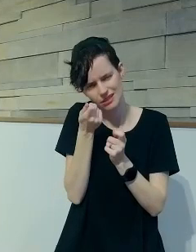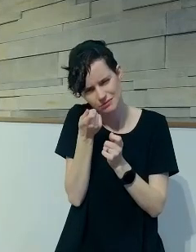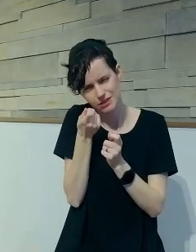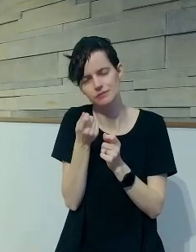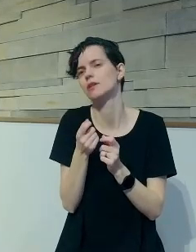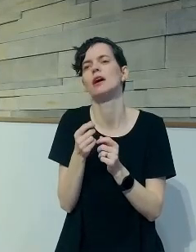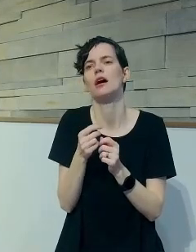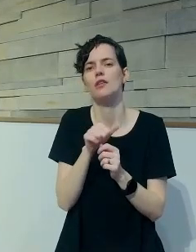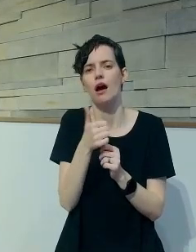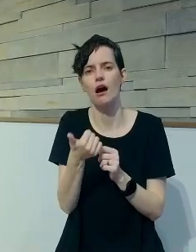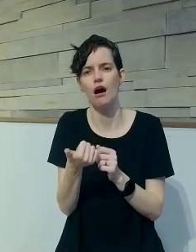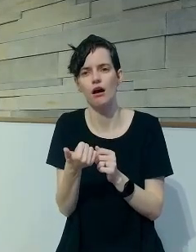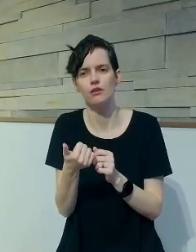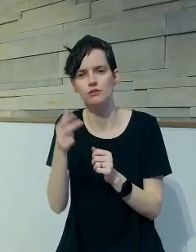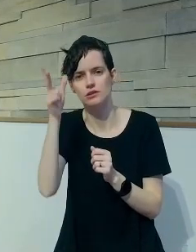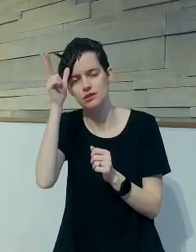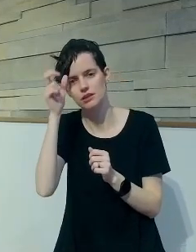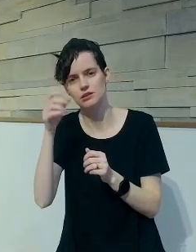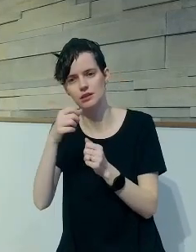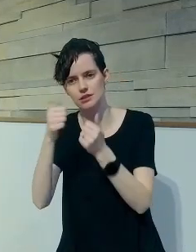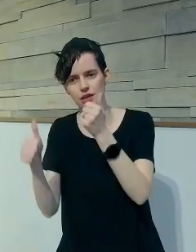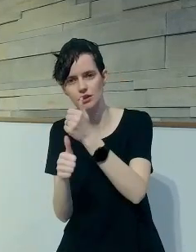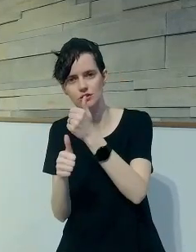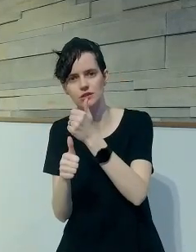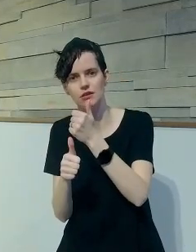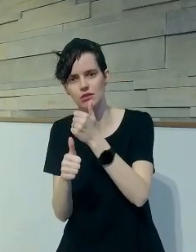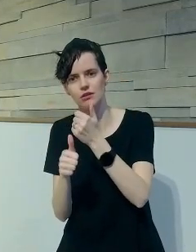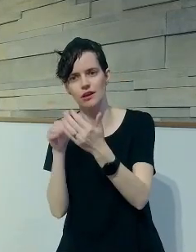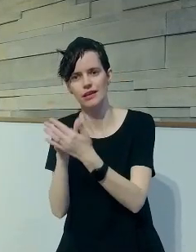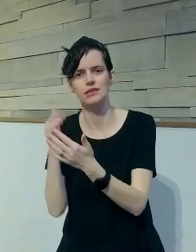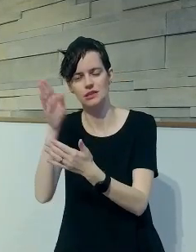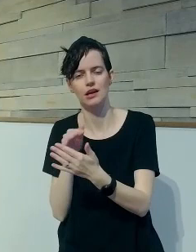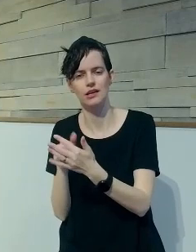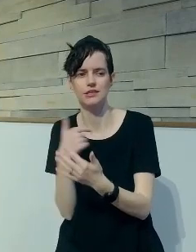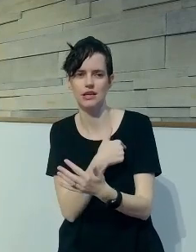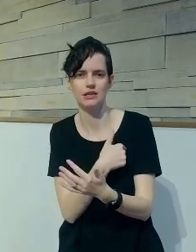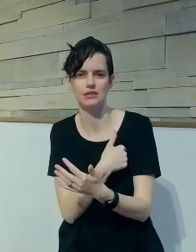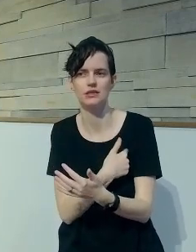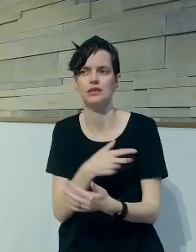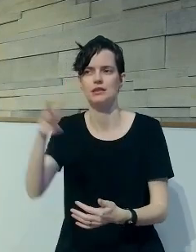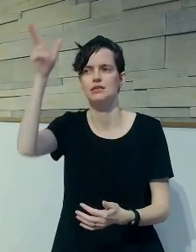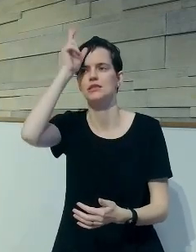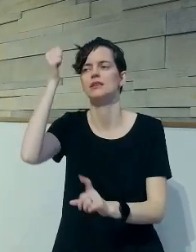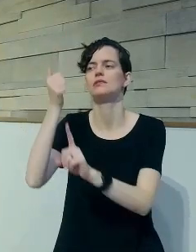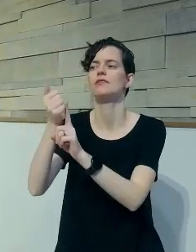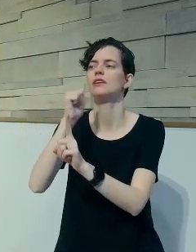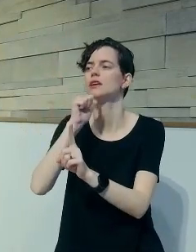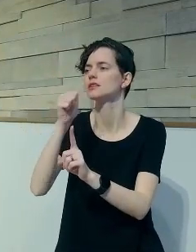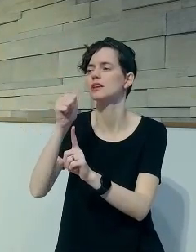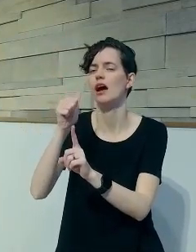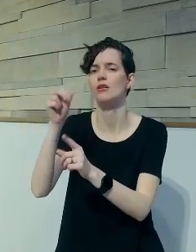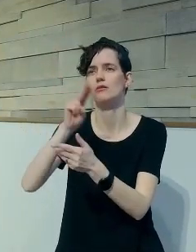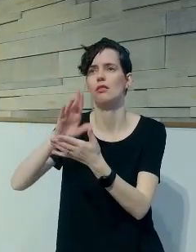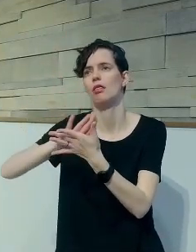also, and that they are at work against God and against us. And that Satan is not divine in himself.